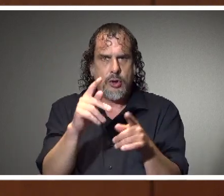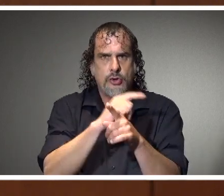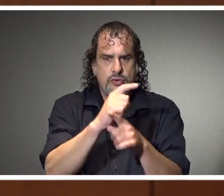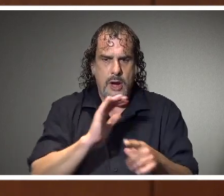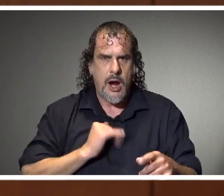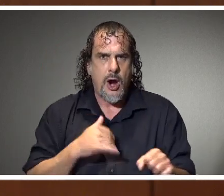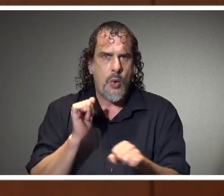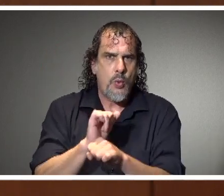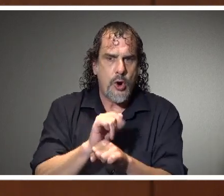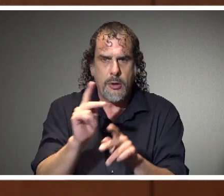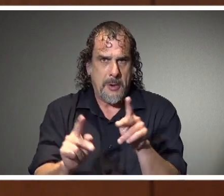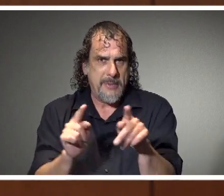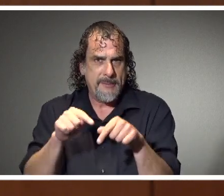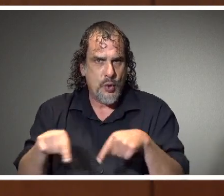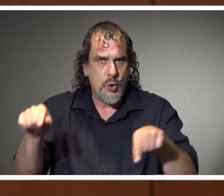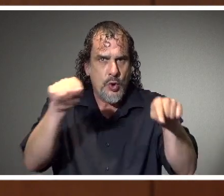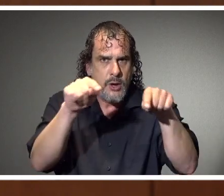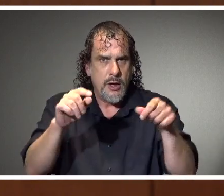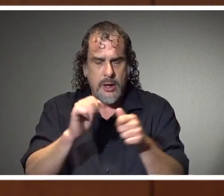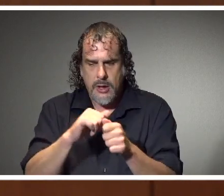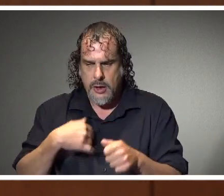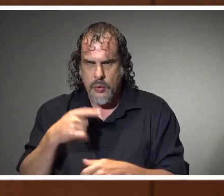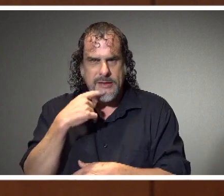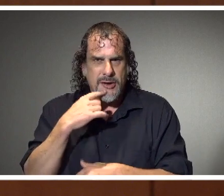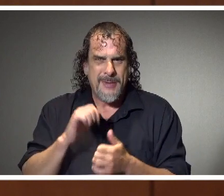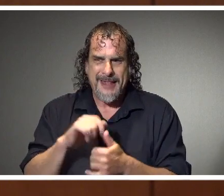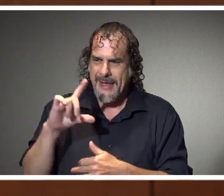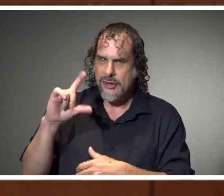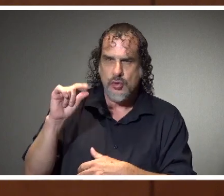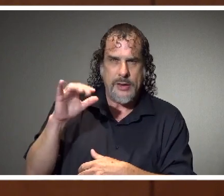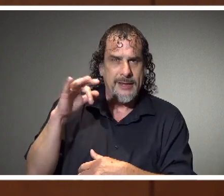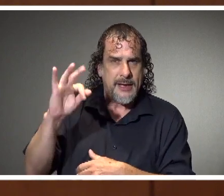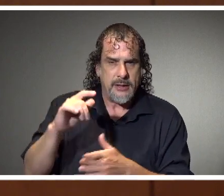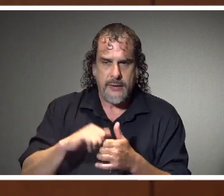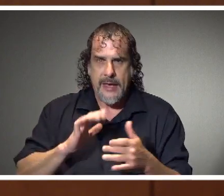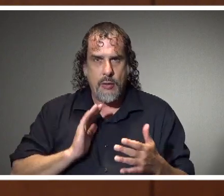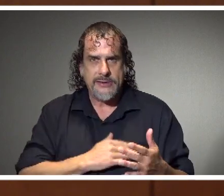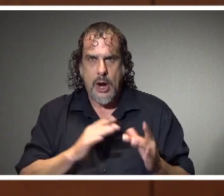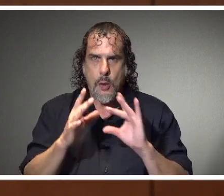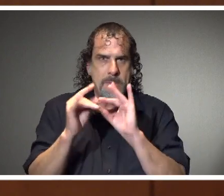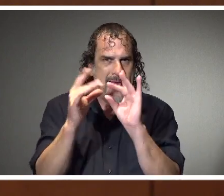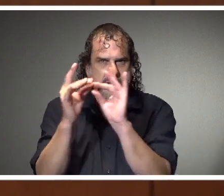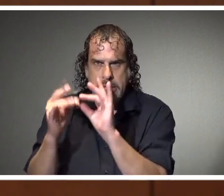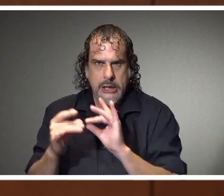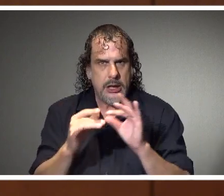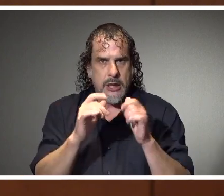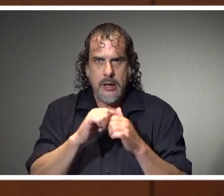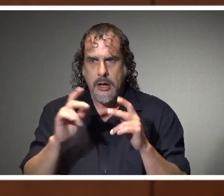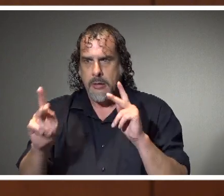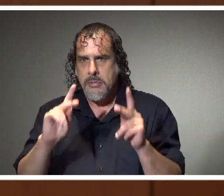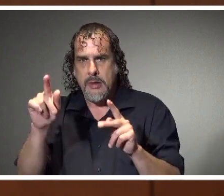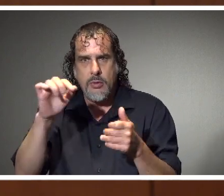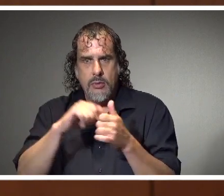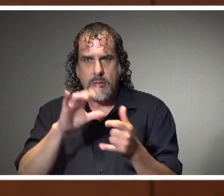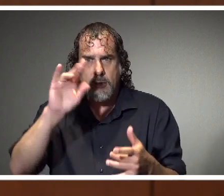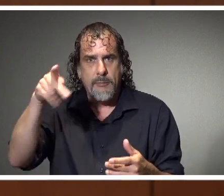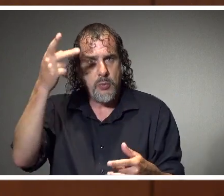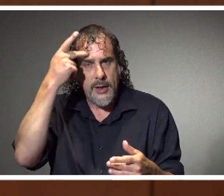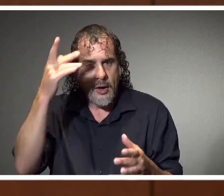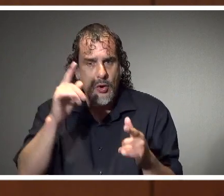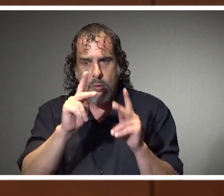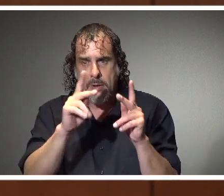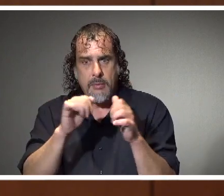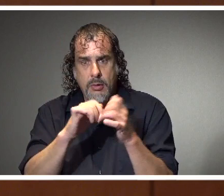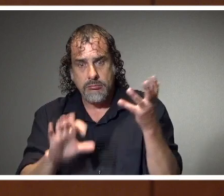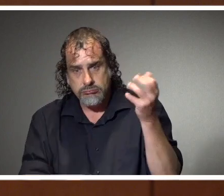in every corner of the state in 2019. It was a message that resonated with people of all political walks of